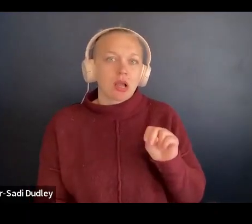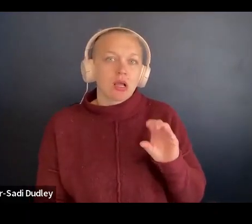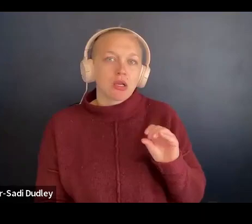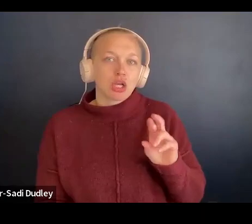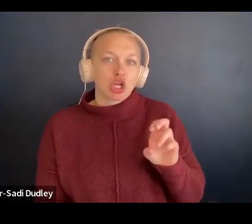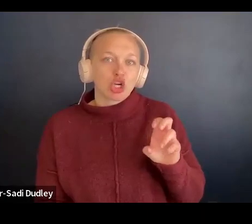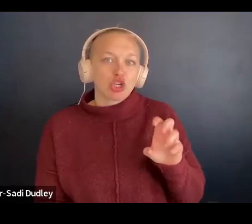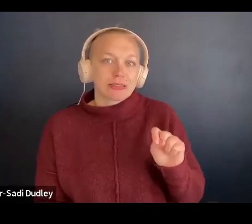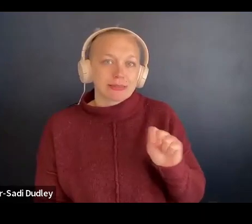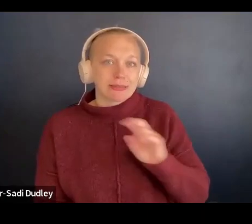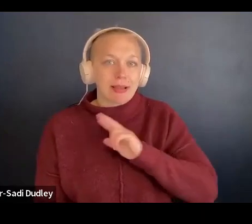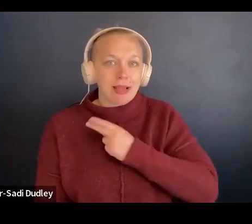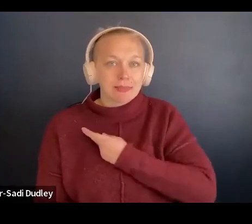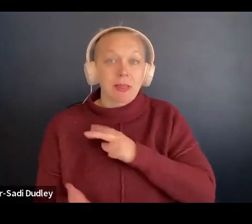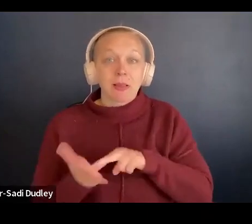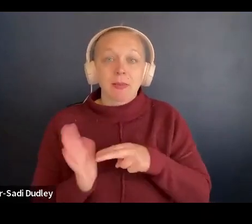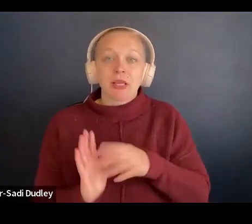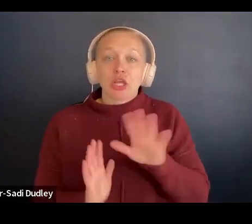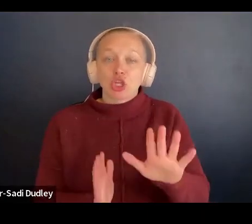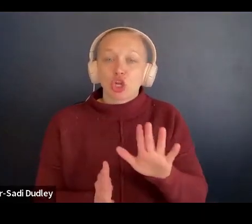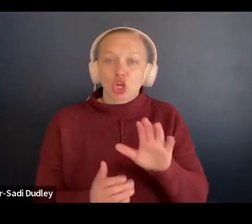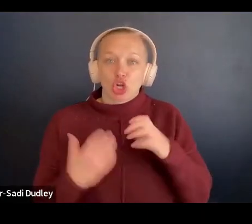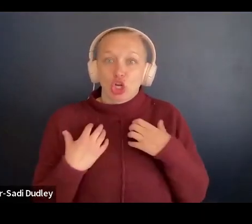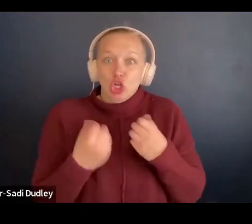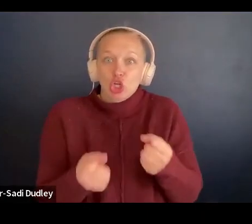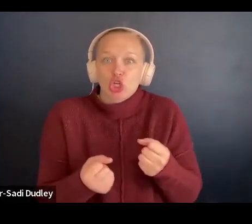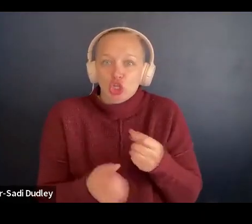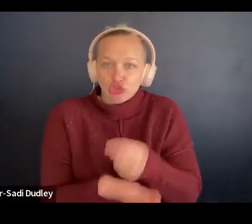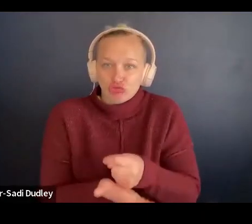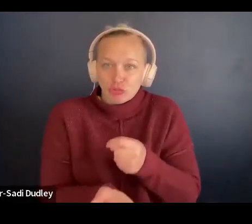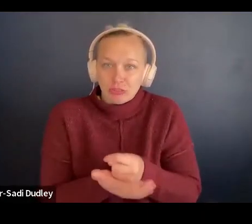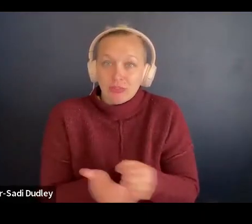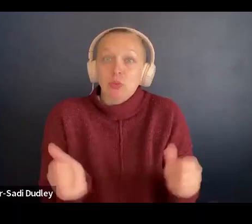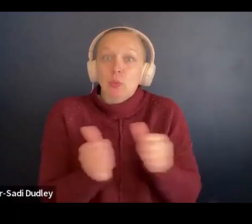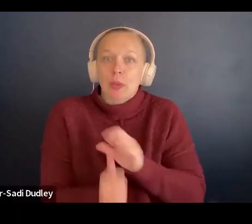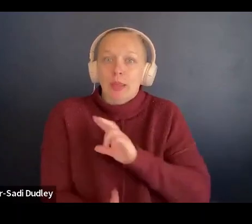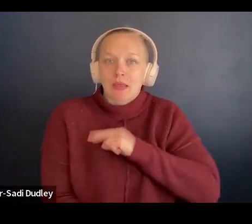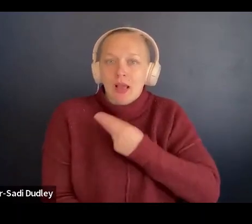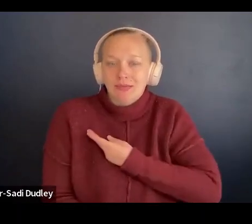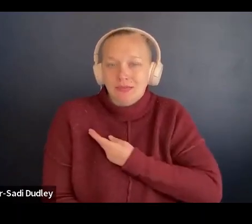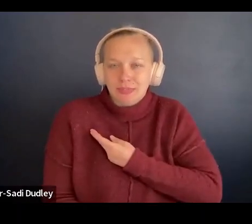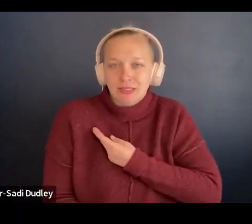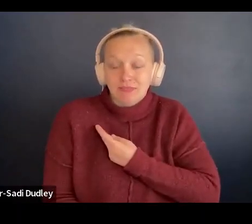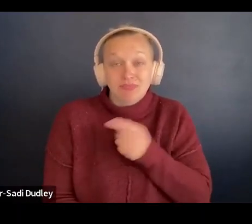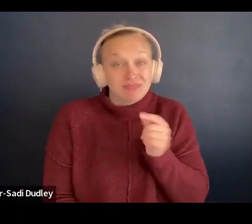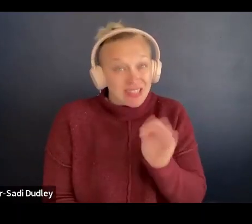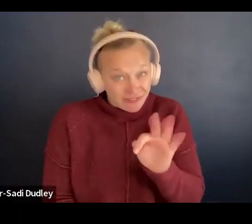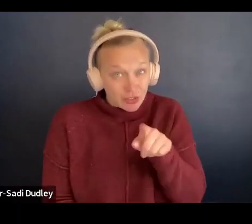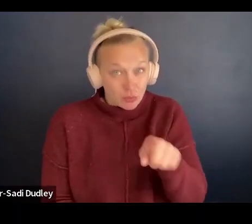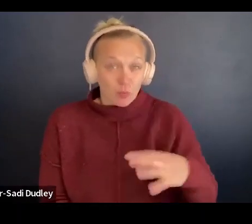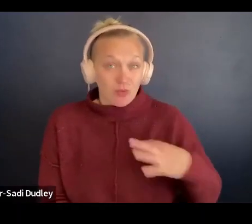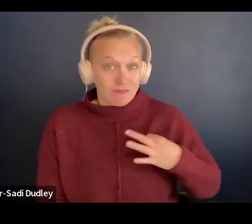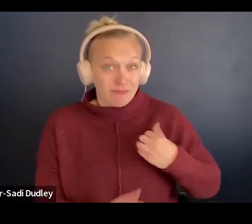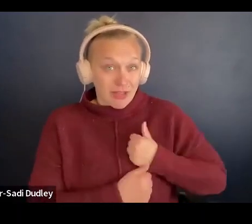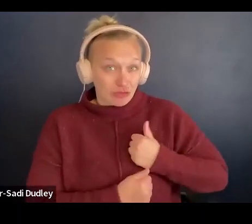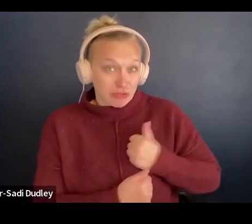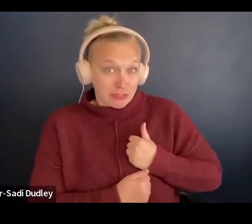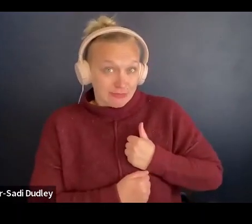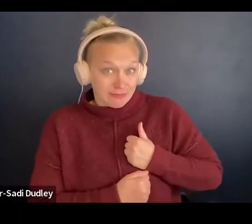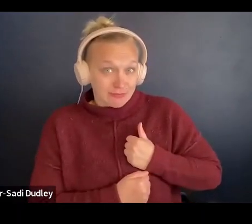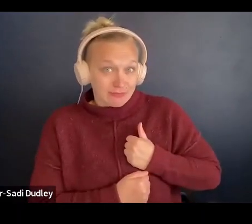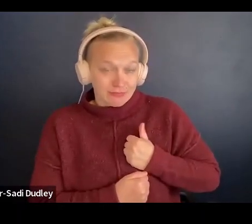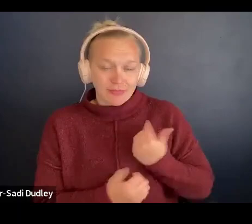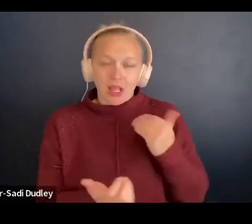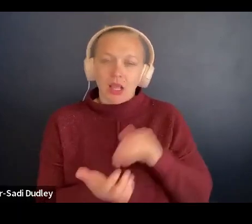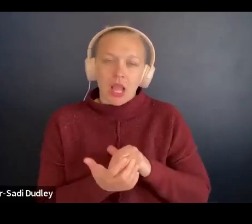get curative treatments along with hospice if you're a veteran. There's just a lot of great benefits. I don't have to go through them